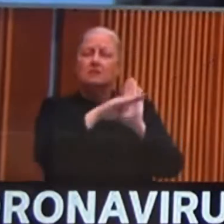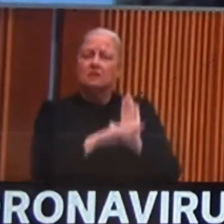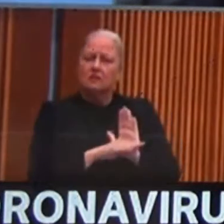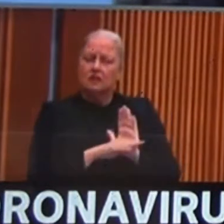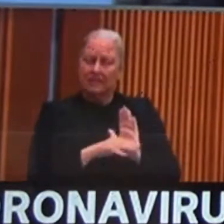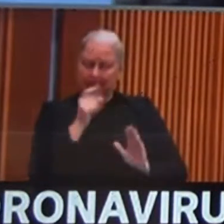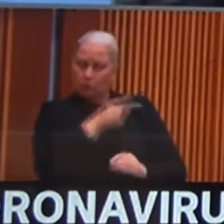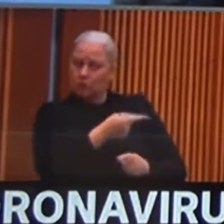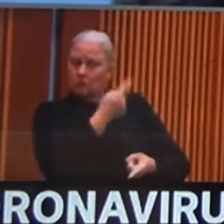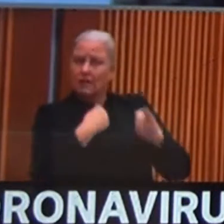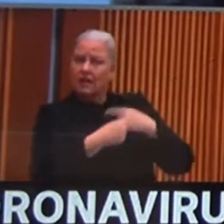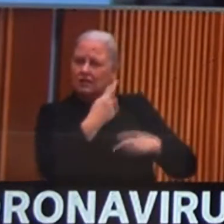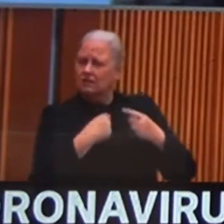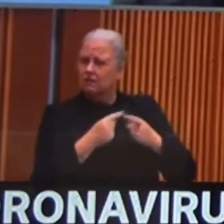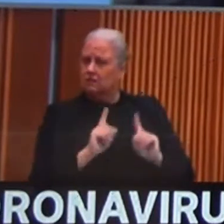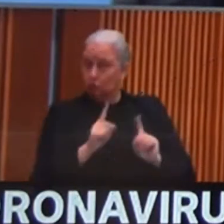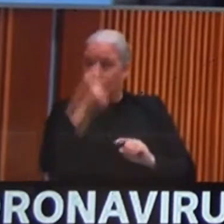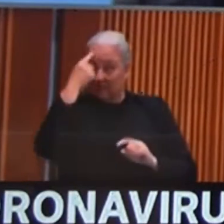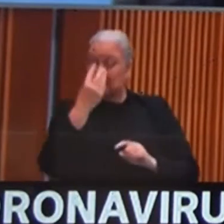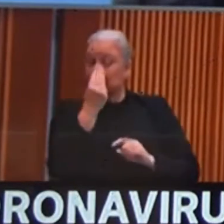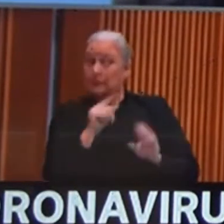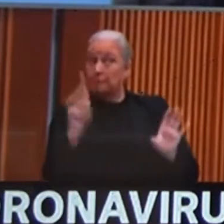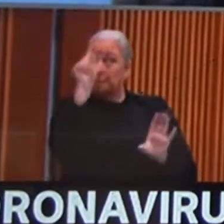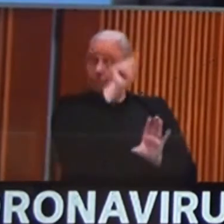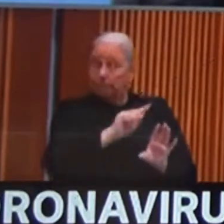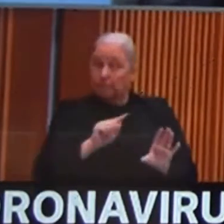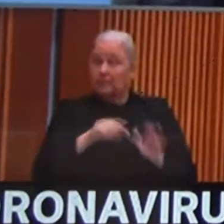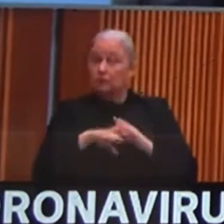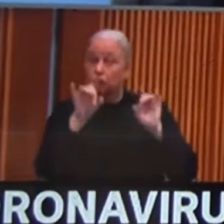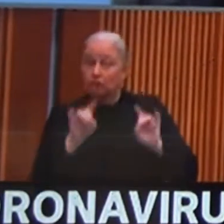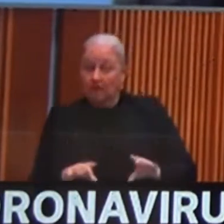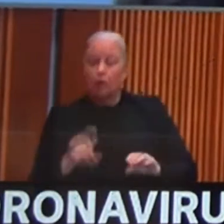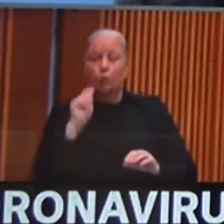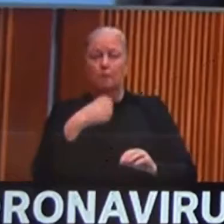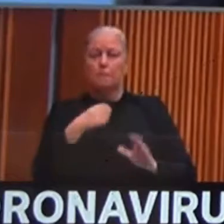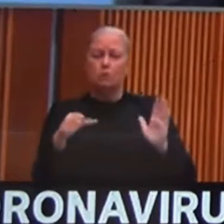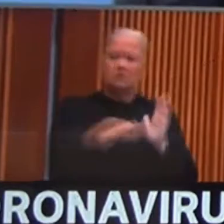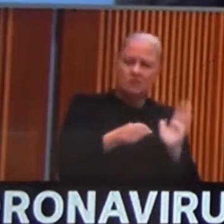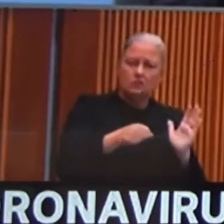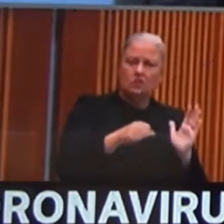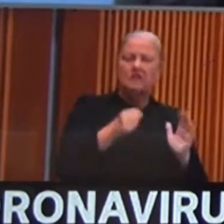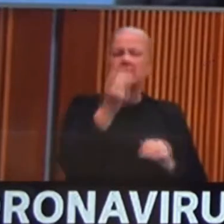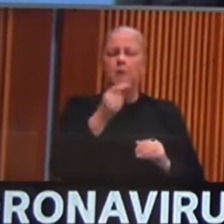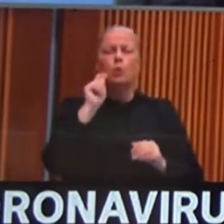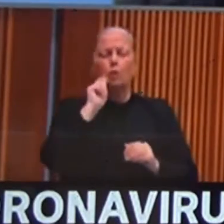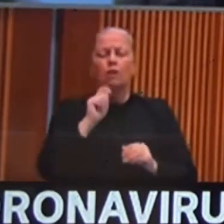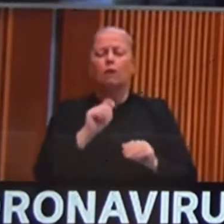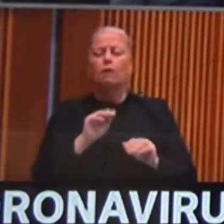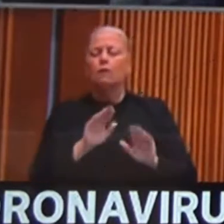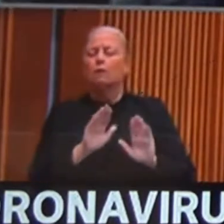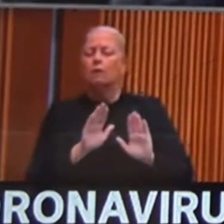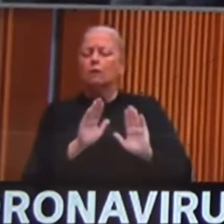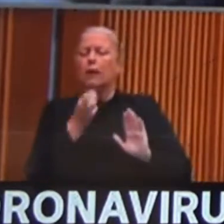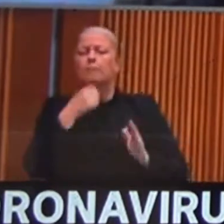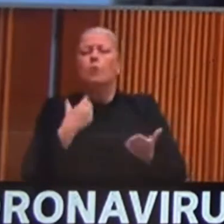work? Do you see some states will be in a position to start easing restrictions before others? which states might there be, and